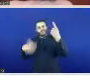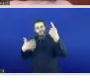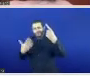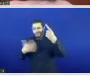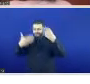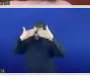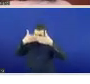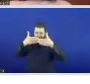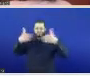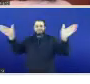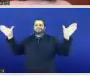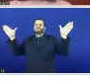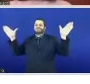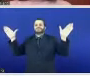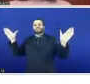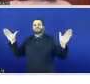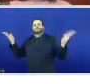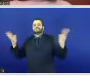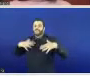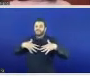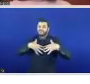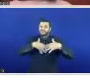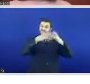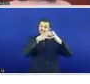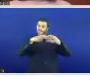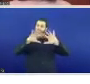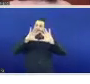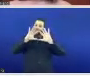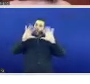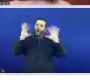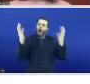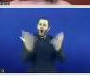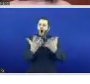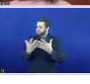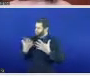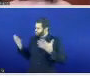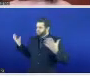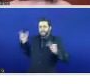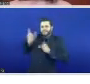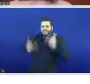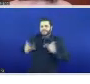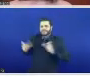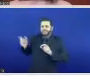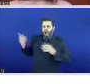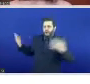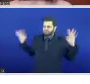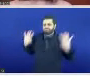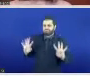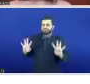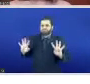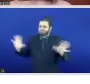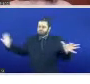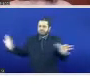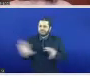paper, focus on those most left behind. Now, as we also all know very